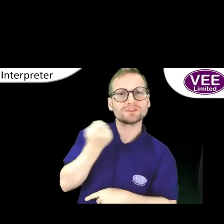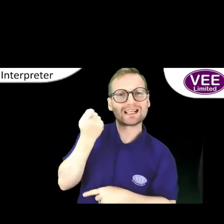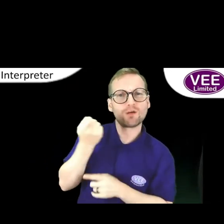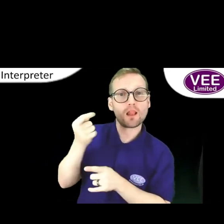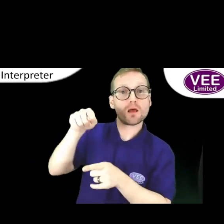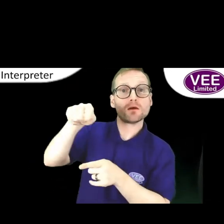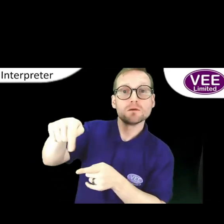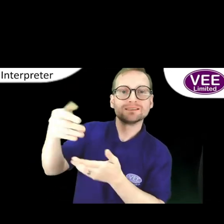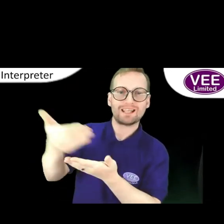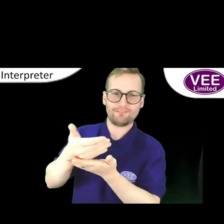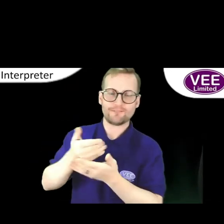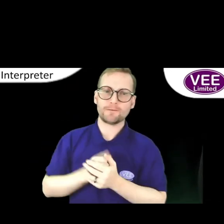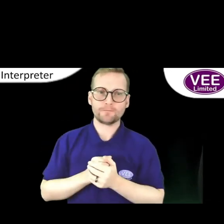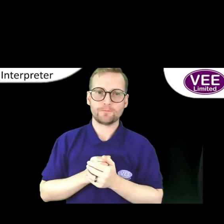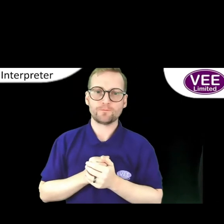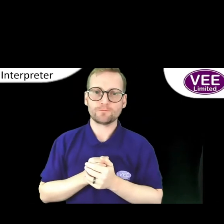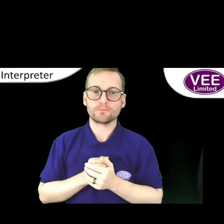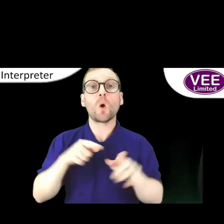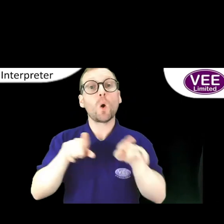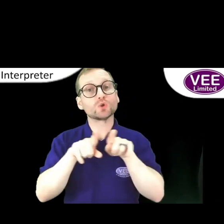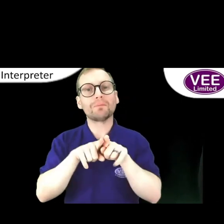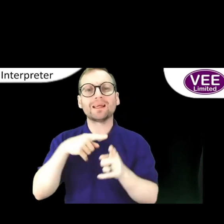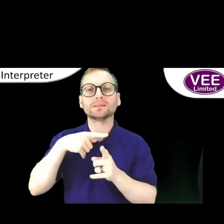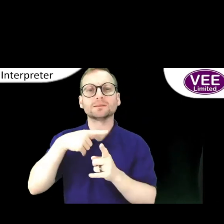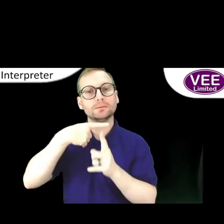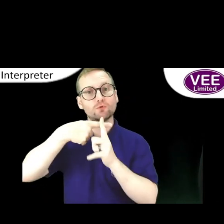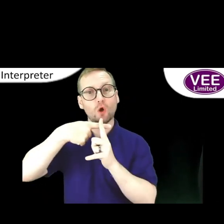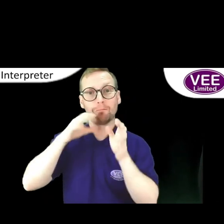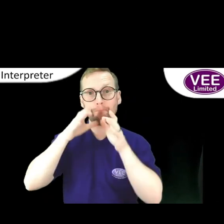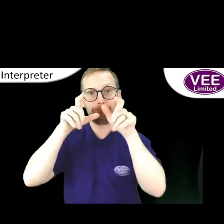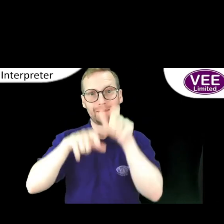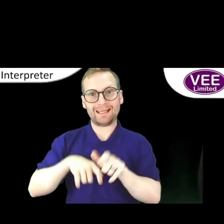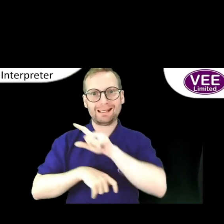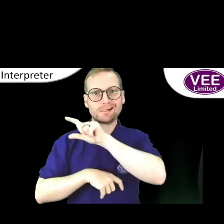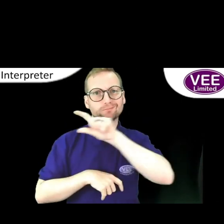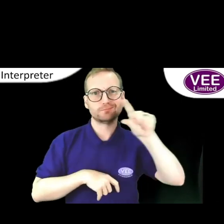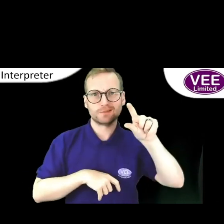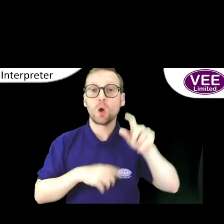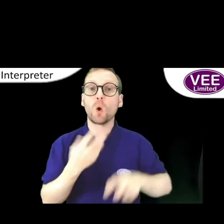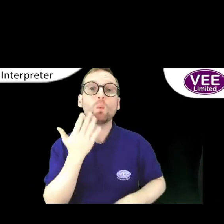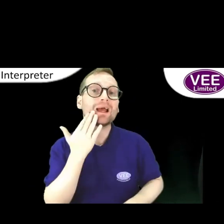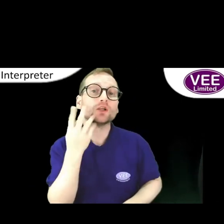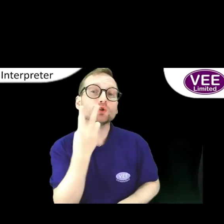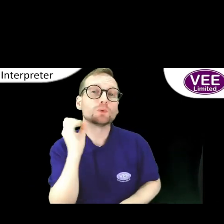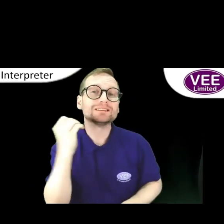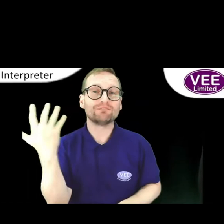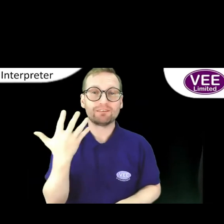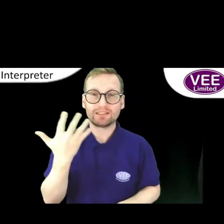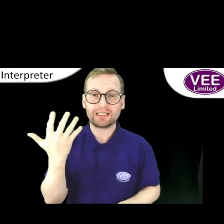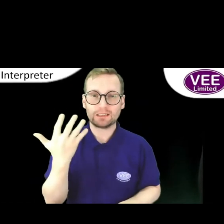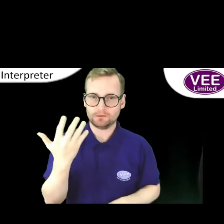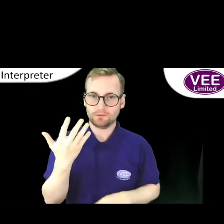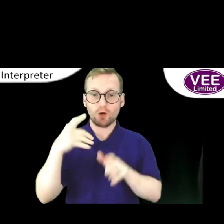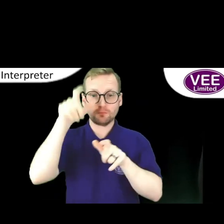Tuccio made larger crosses, one of which he gifted to the British Museum in 2015, simply made from two